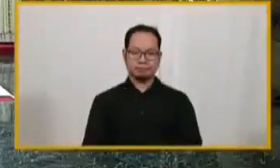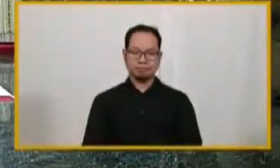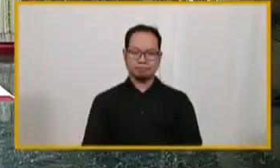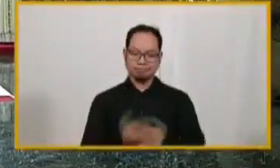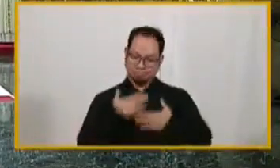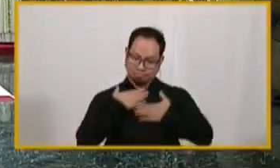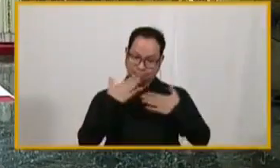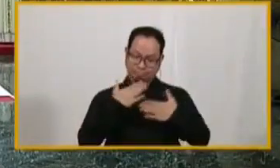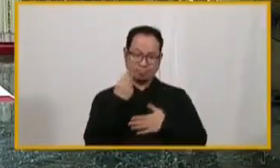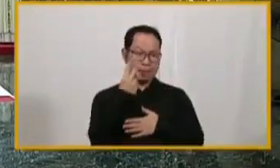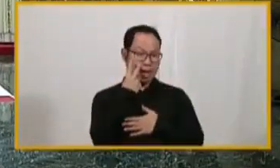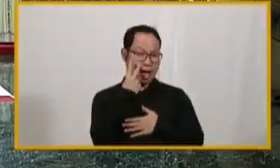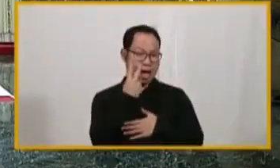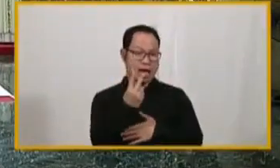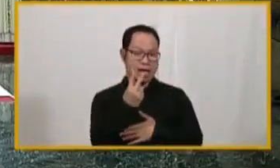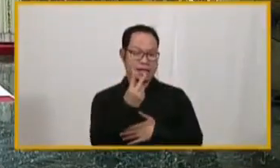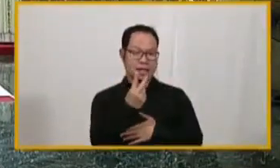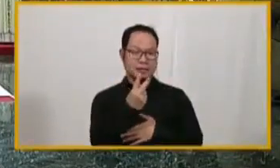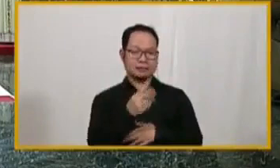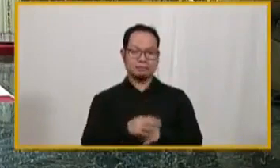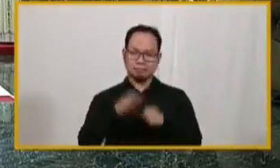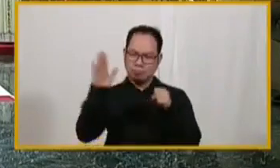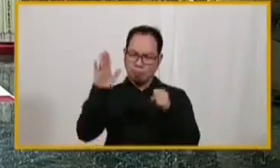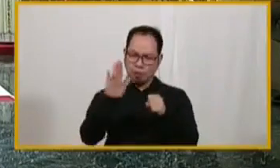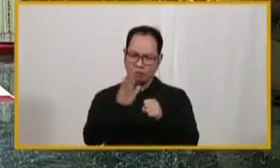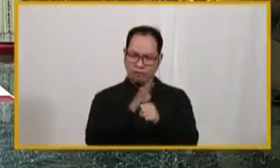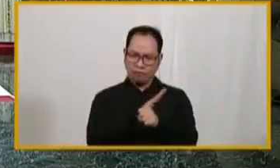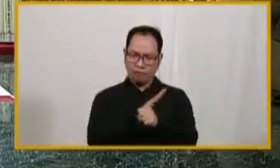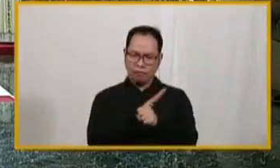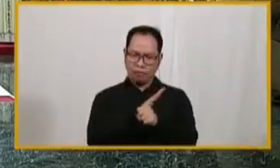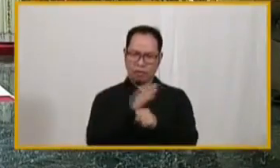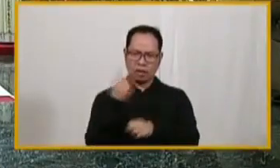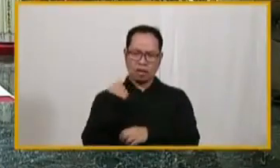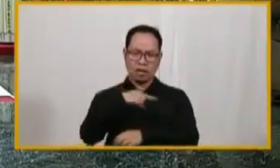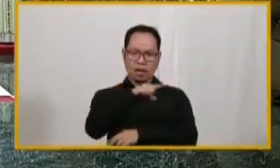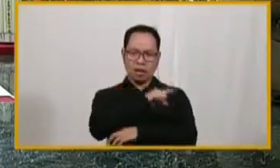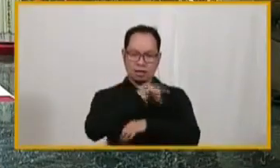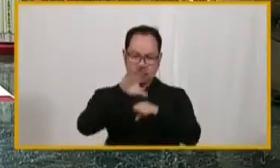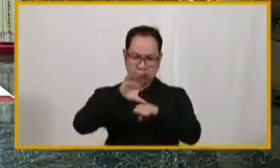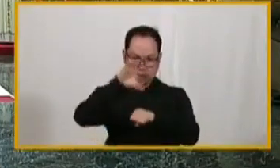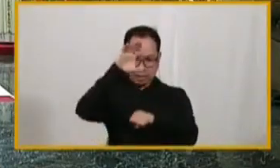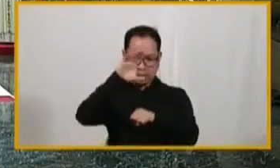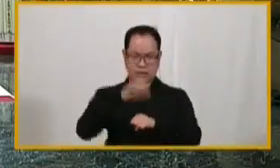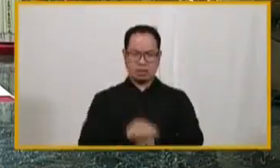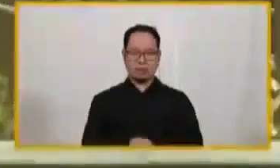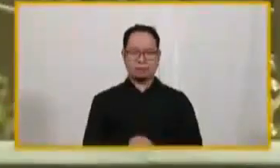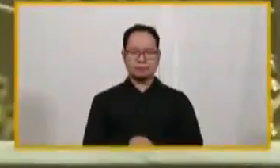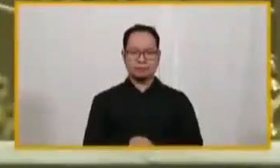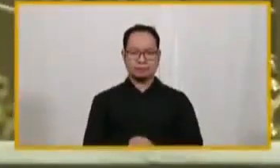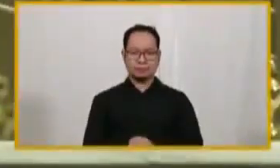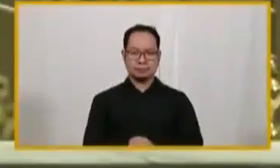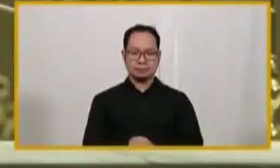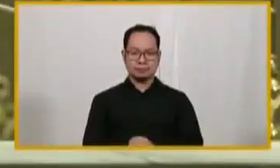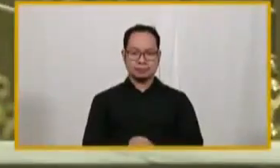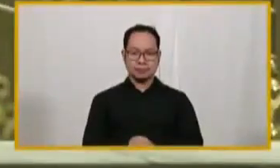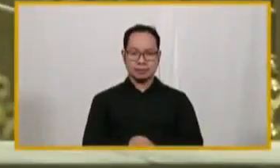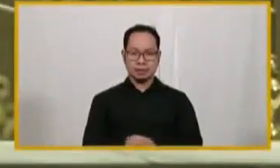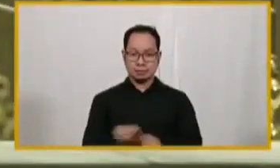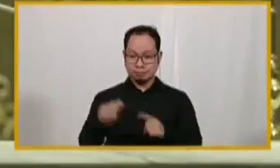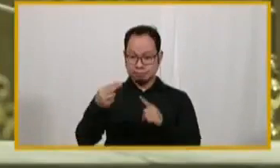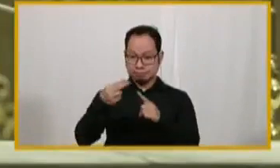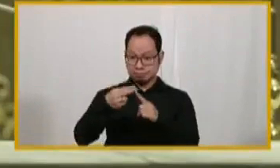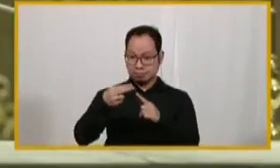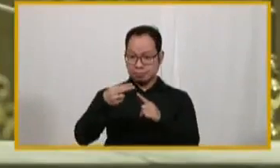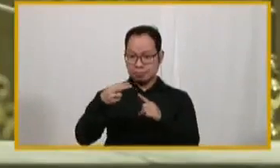Nakakatuwang makita na punong-puno ang ating katedral at hanggang diyan